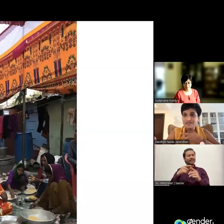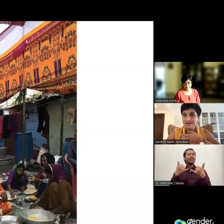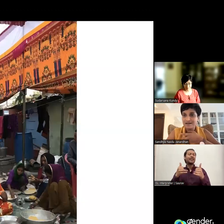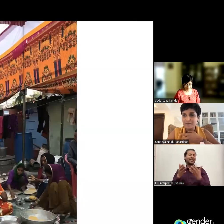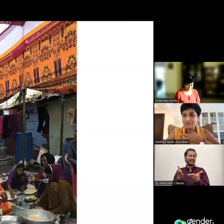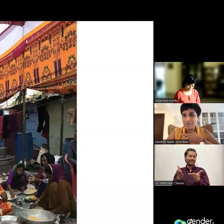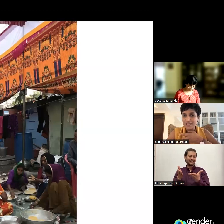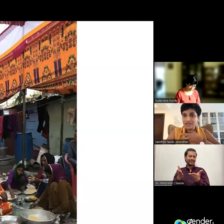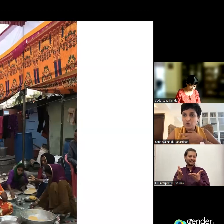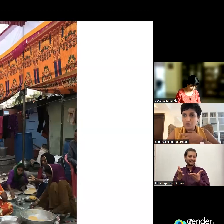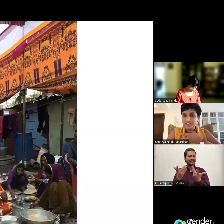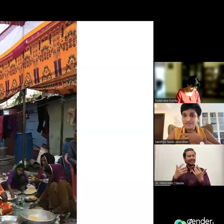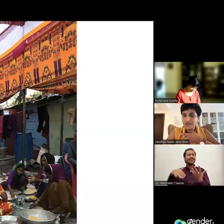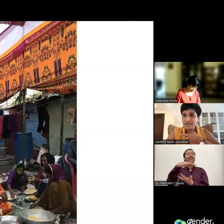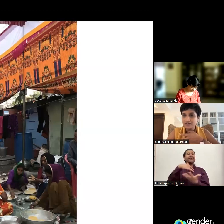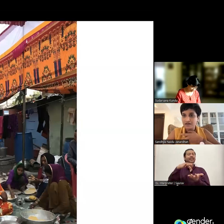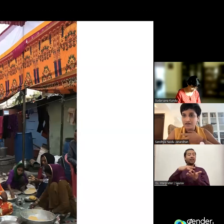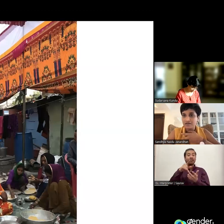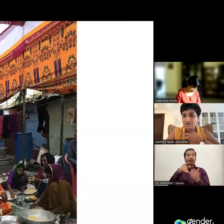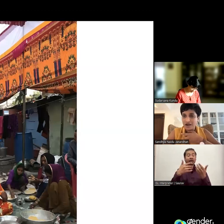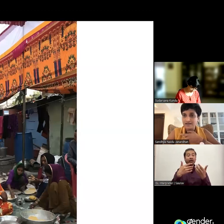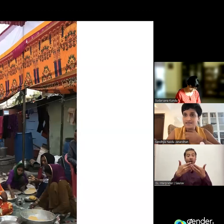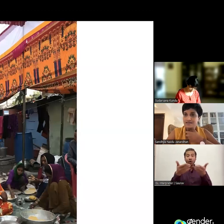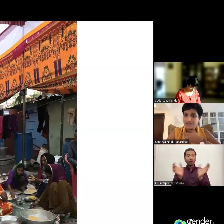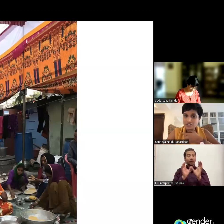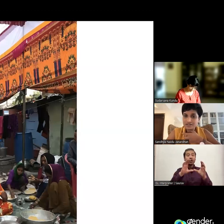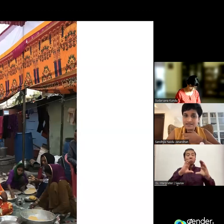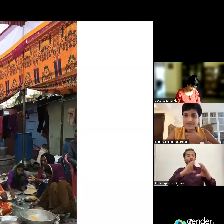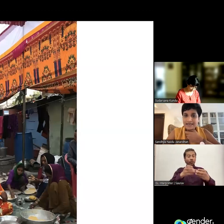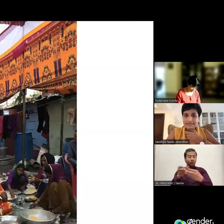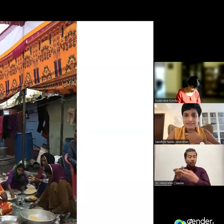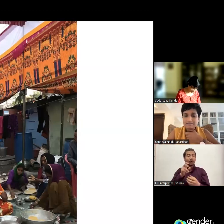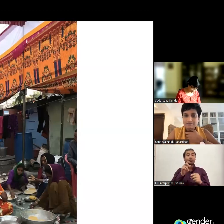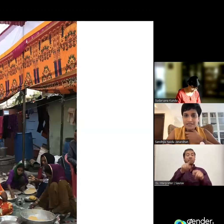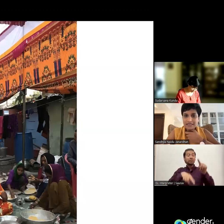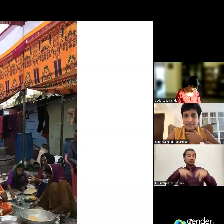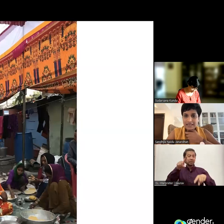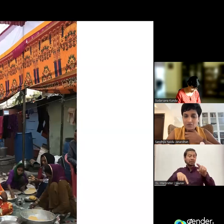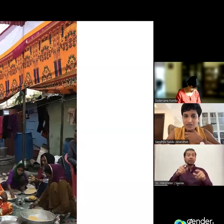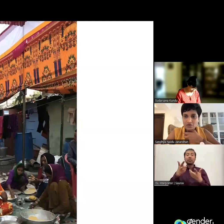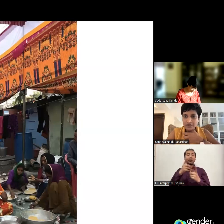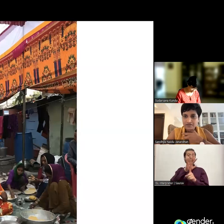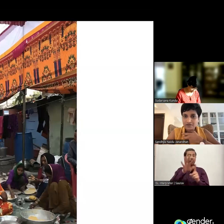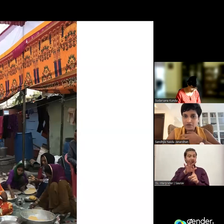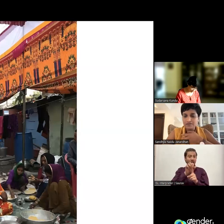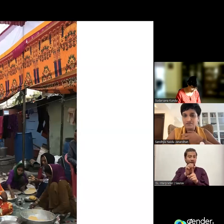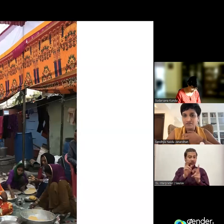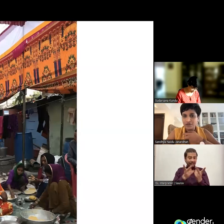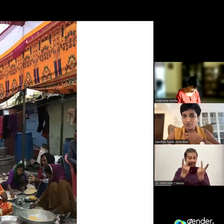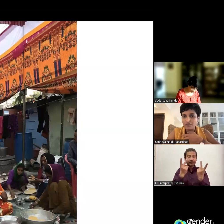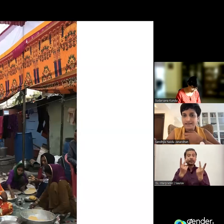different groups living together, castes and religion. And when you kind of look